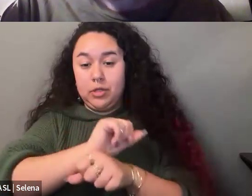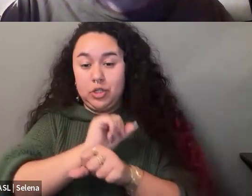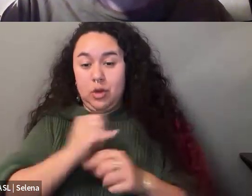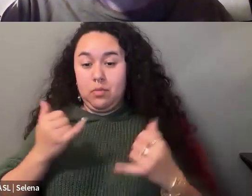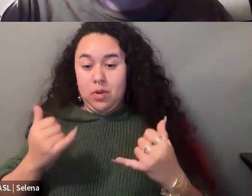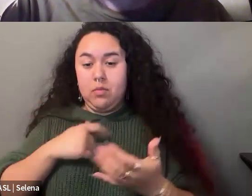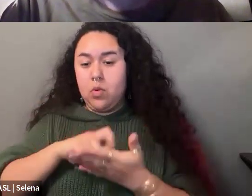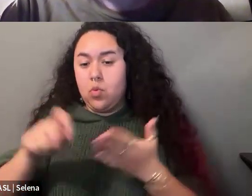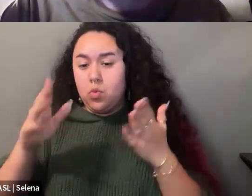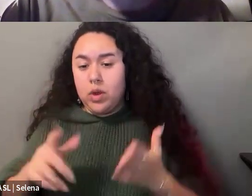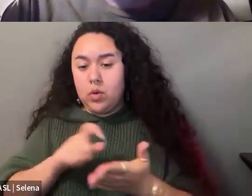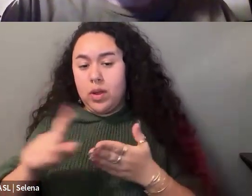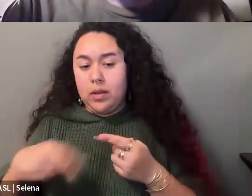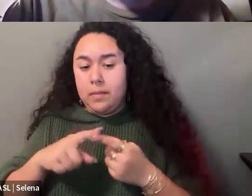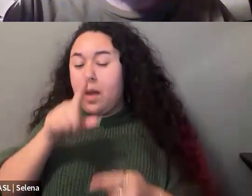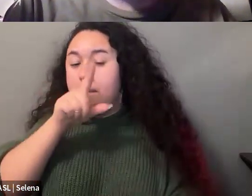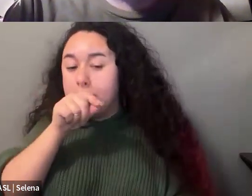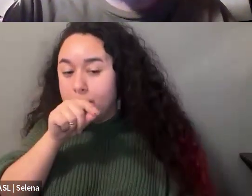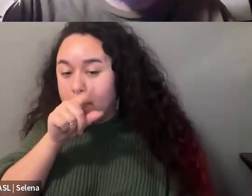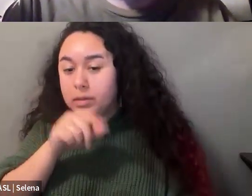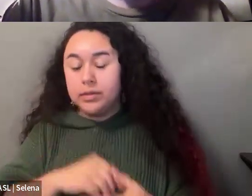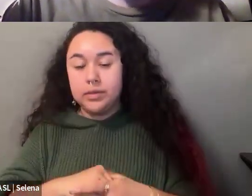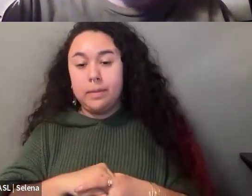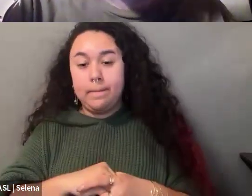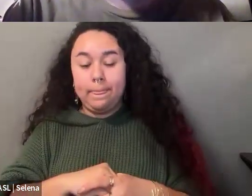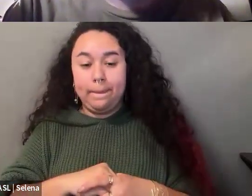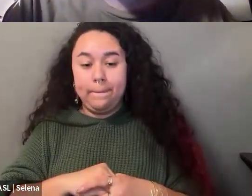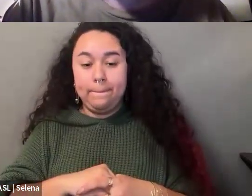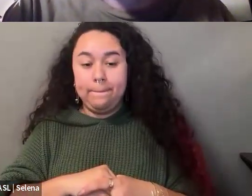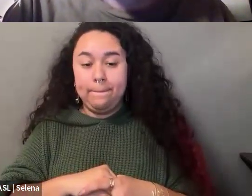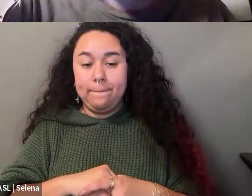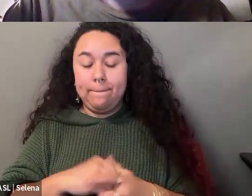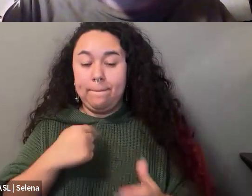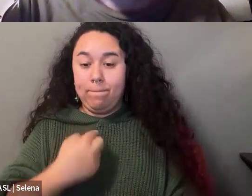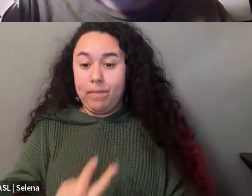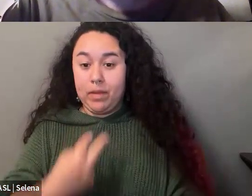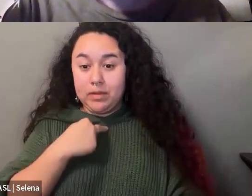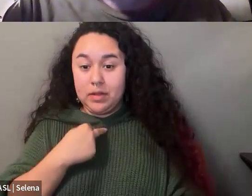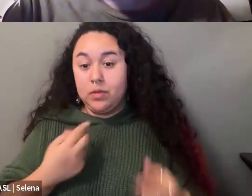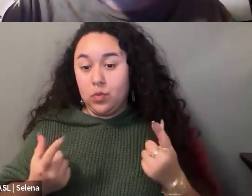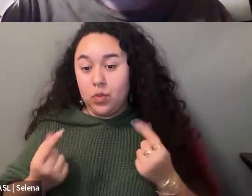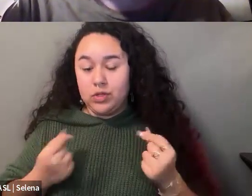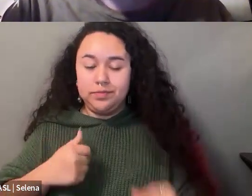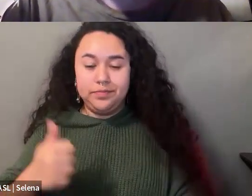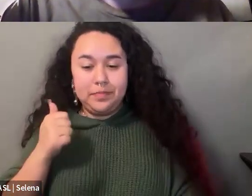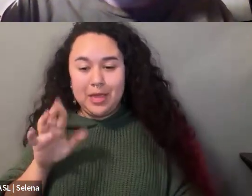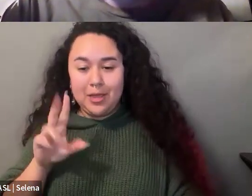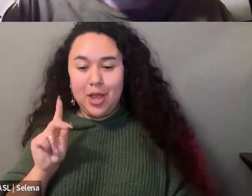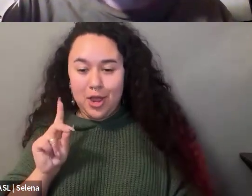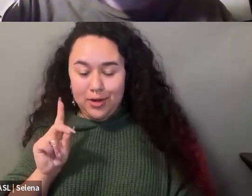is as a writer, and I write about birds. And when I get stuck, the place I go is to the